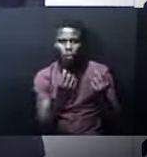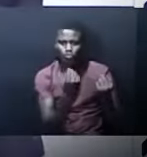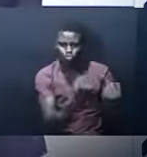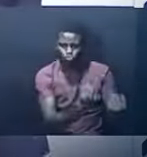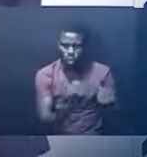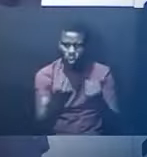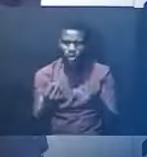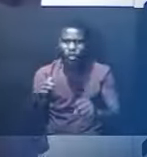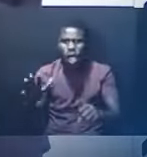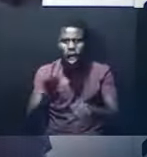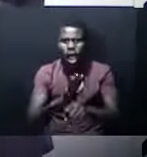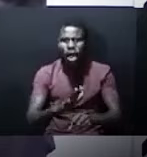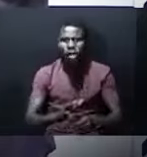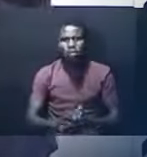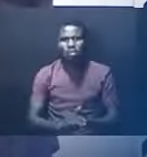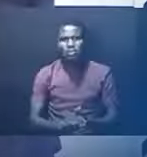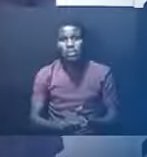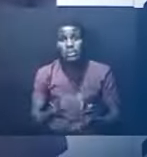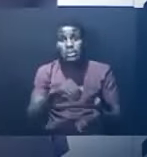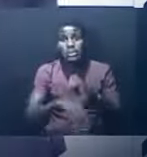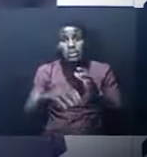weapons in the hands of Satan.